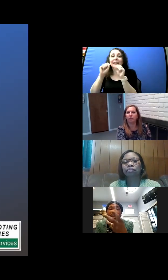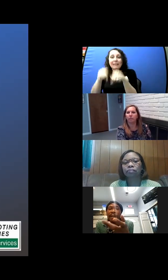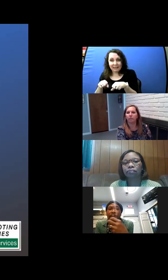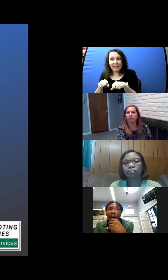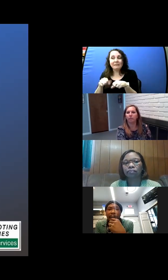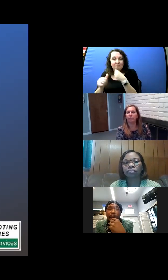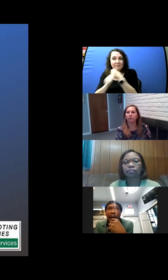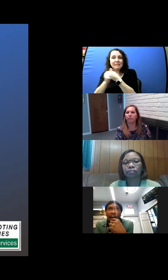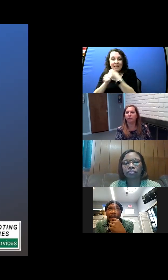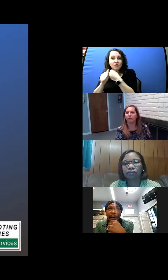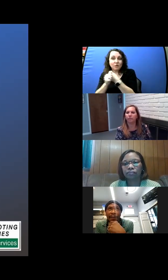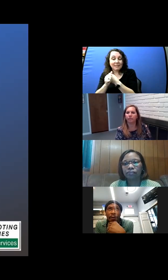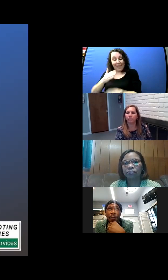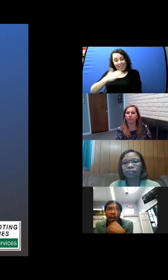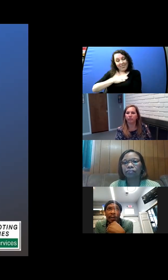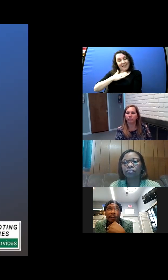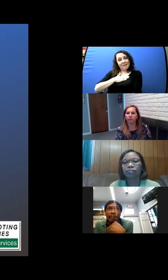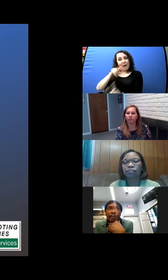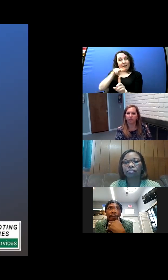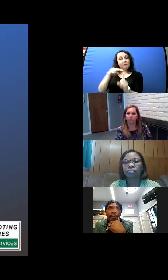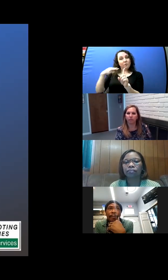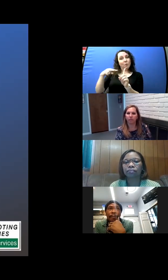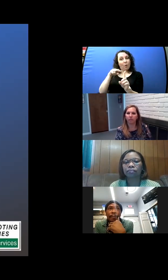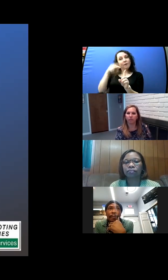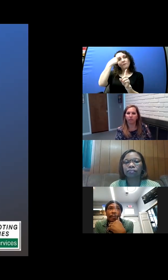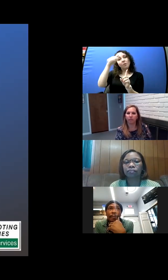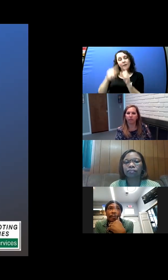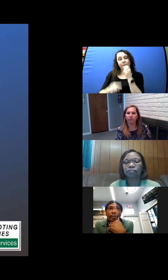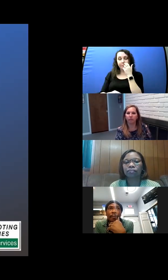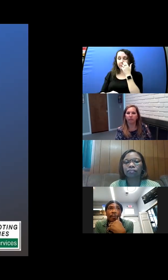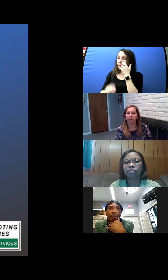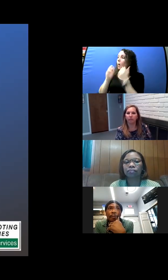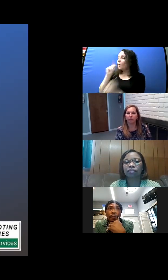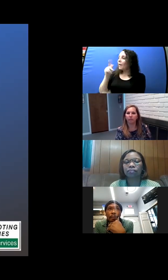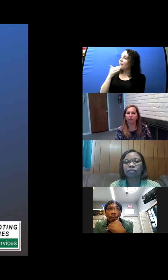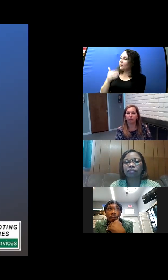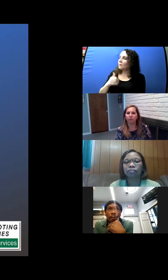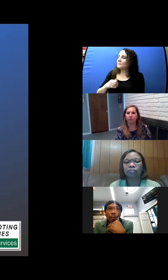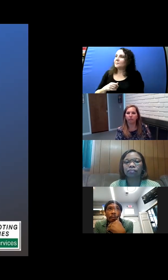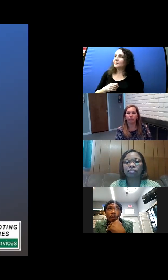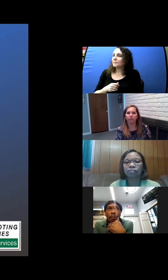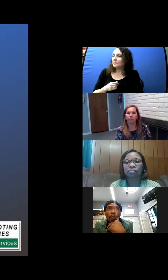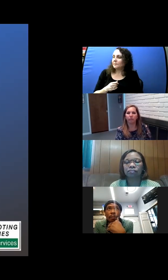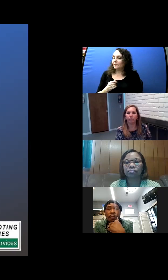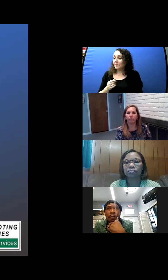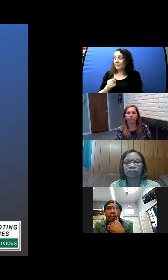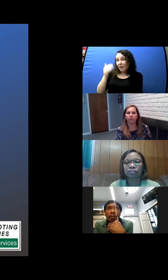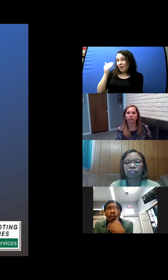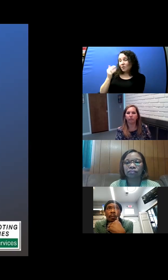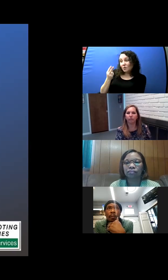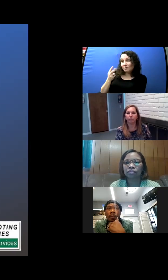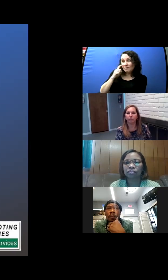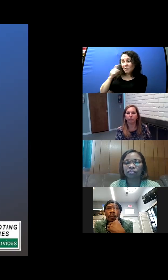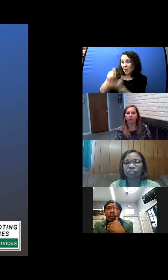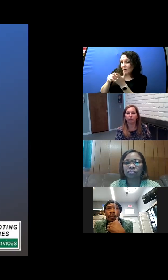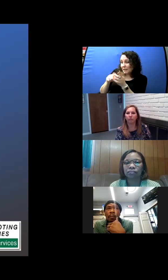And that's just my view upon it. Okay. And do you notice any difference